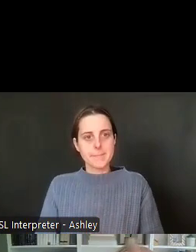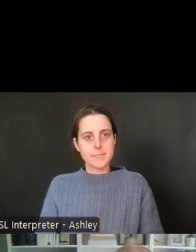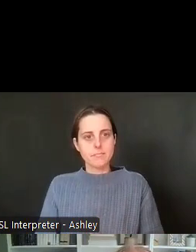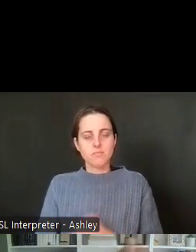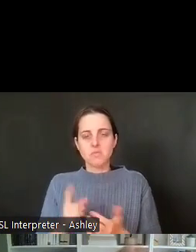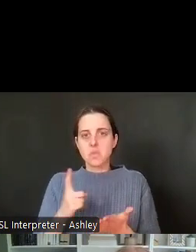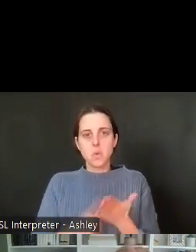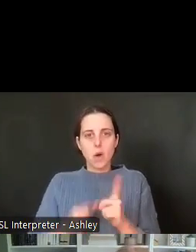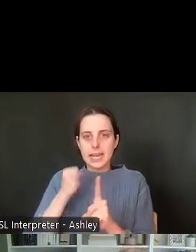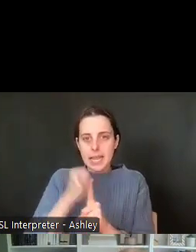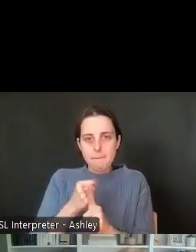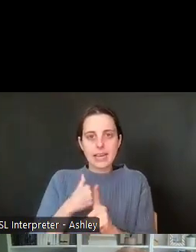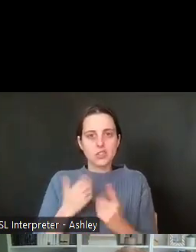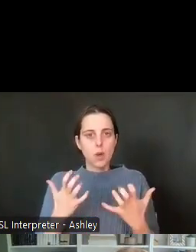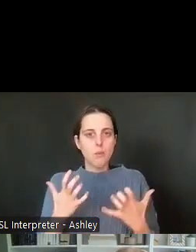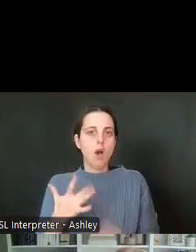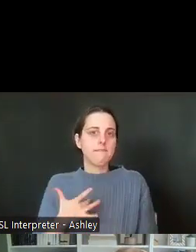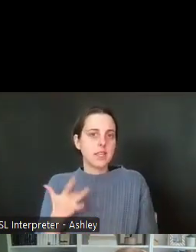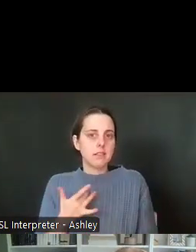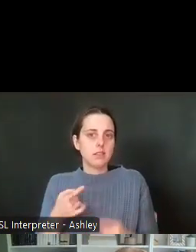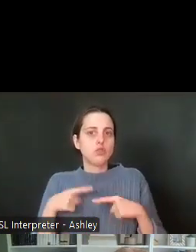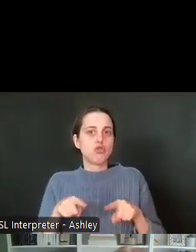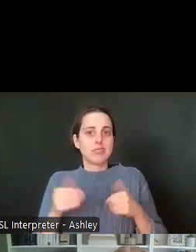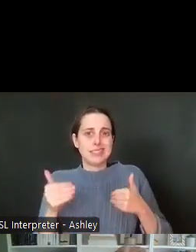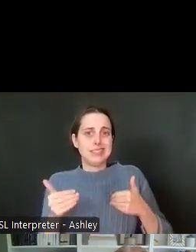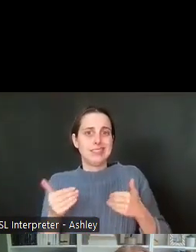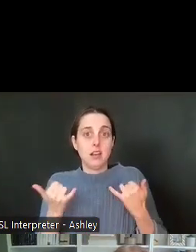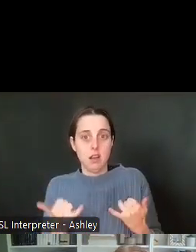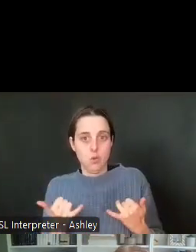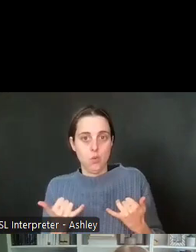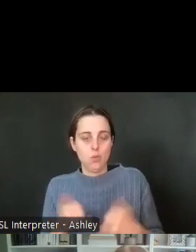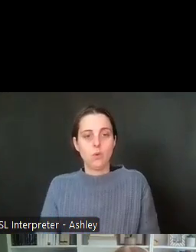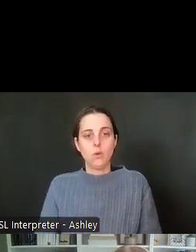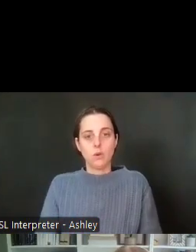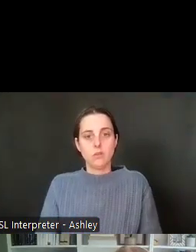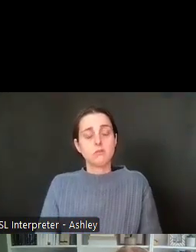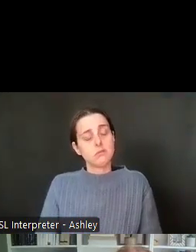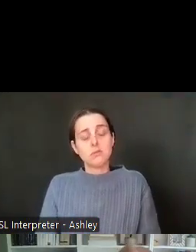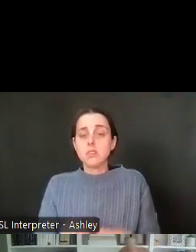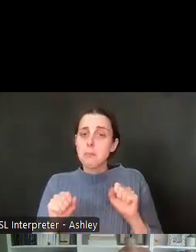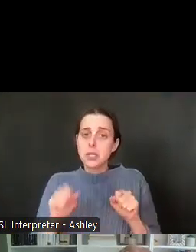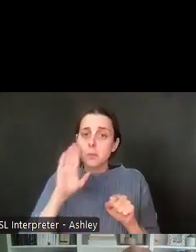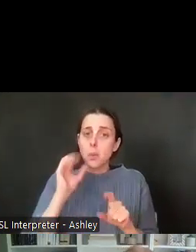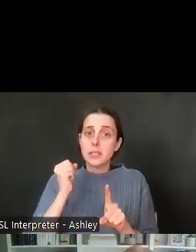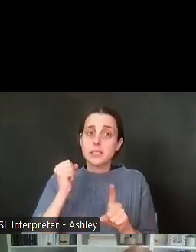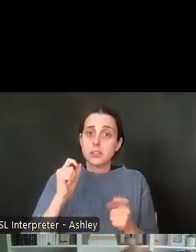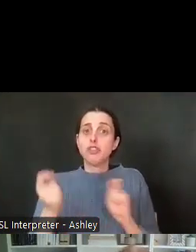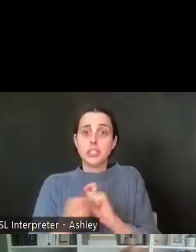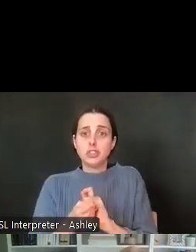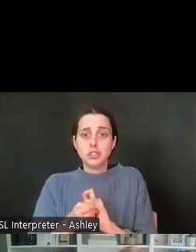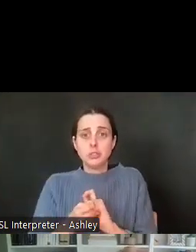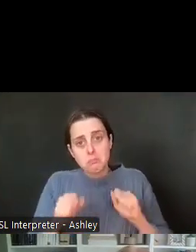have on this season of my life? And it may very well change. If you think back to